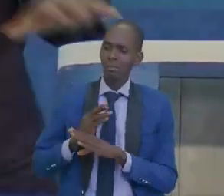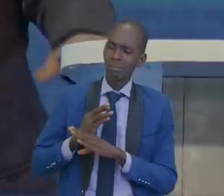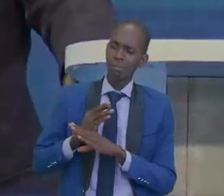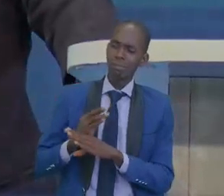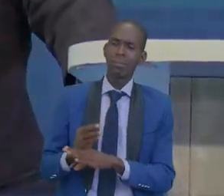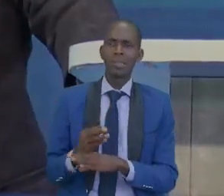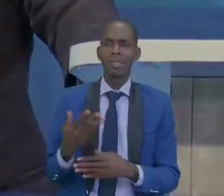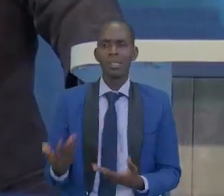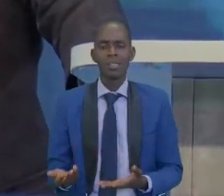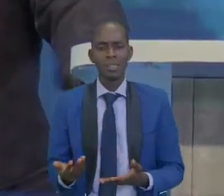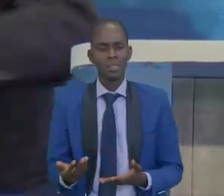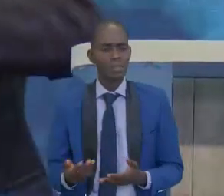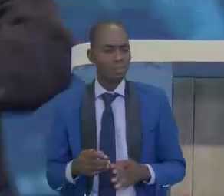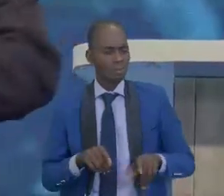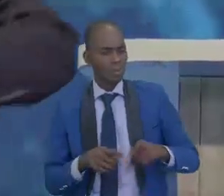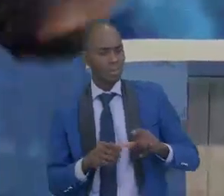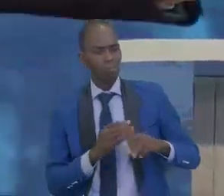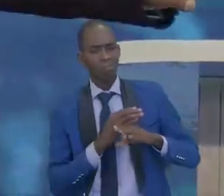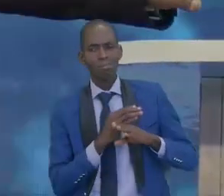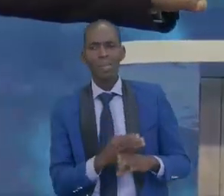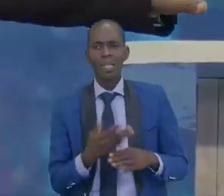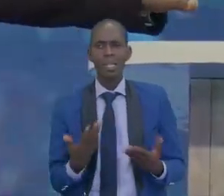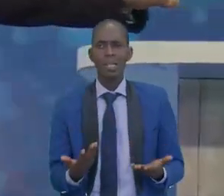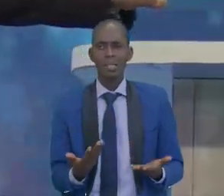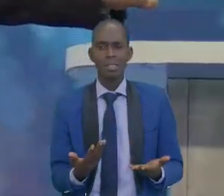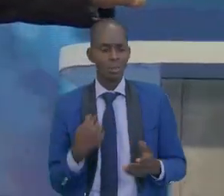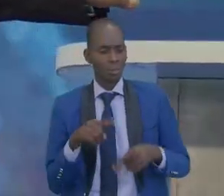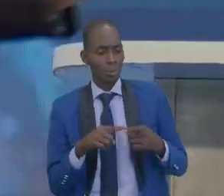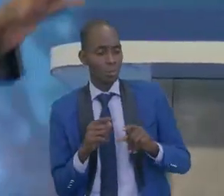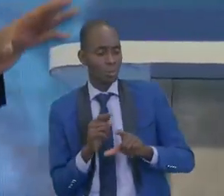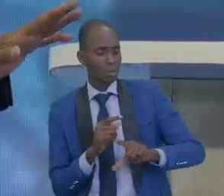horizontal. And then we go left,